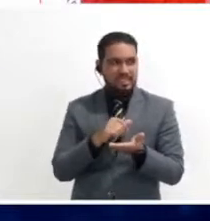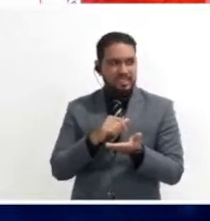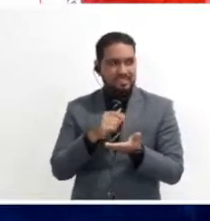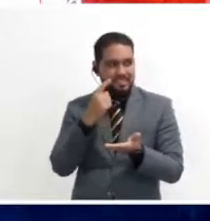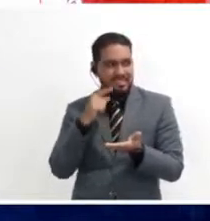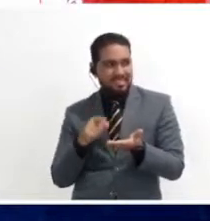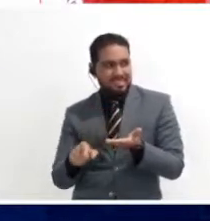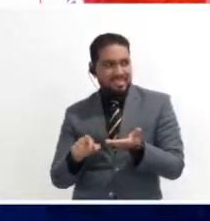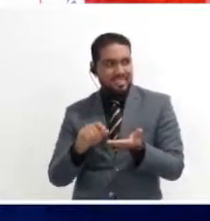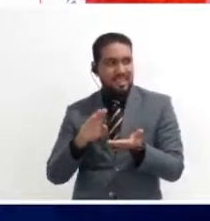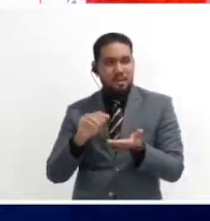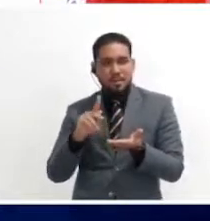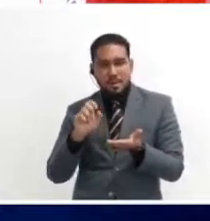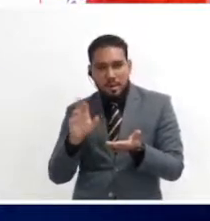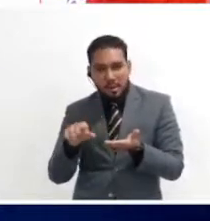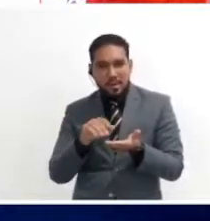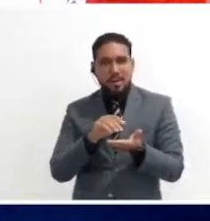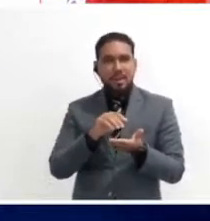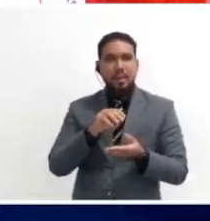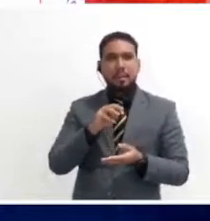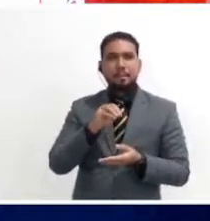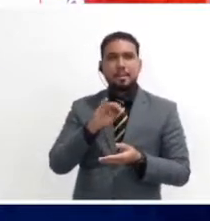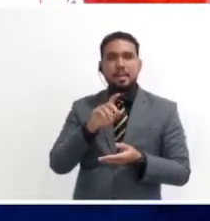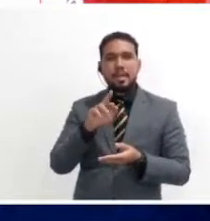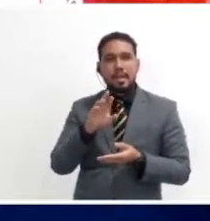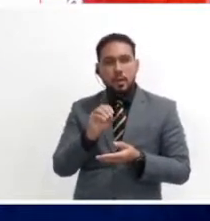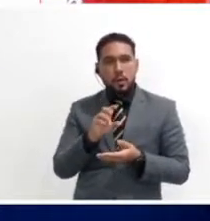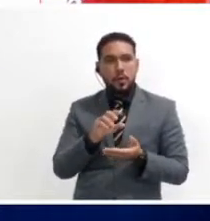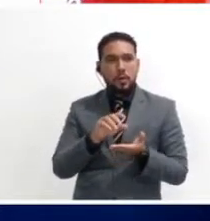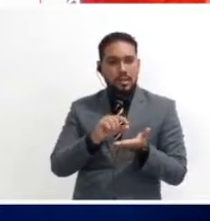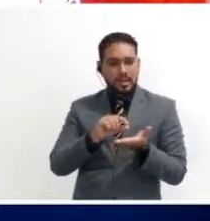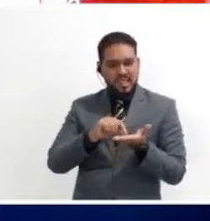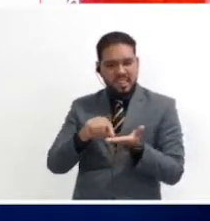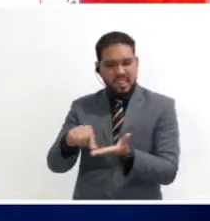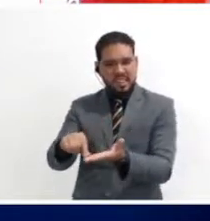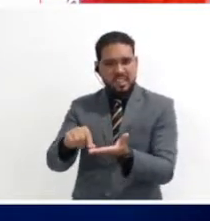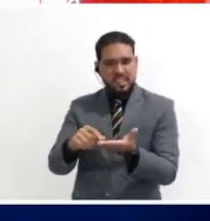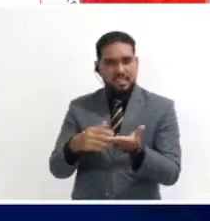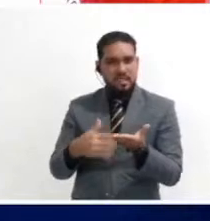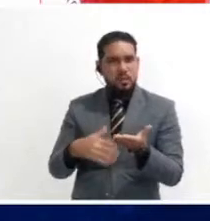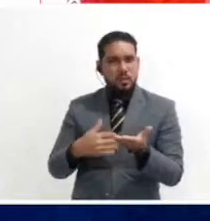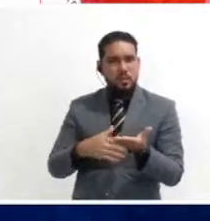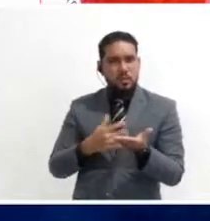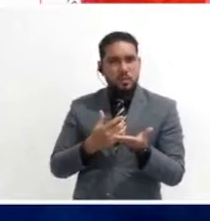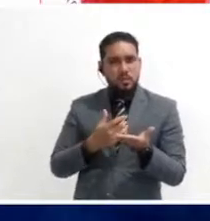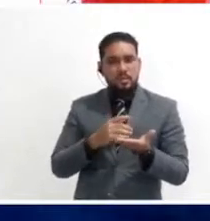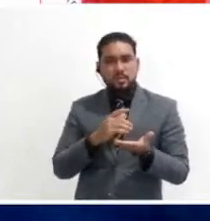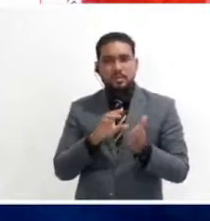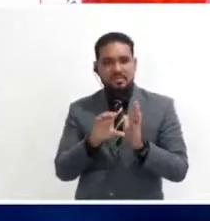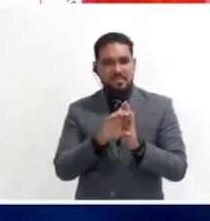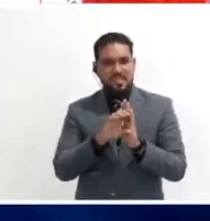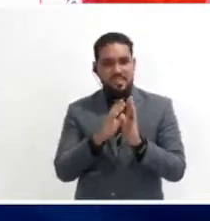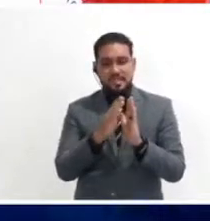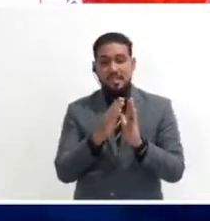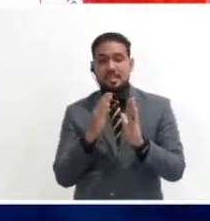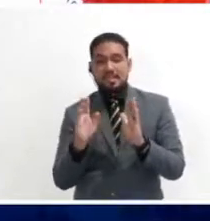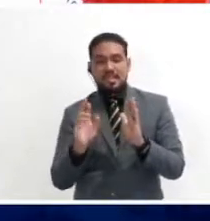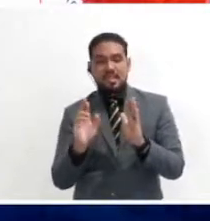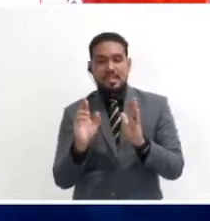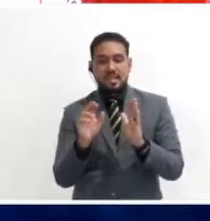210 micron pitch, and then at the bottom side of the package substrate we're at 1,000 micron